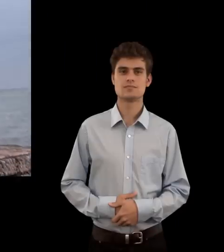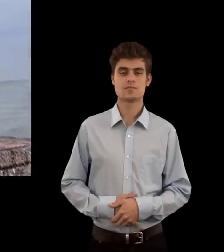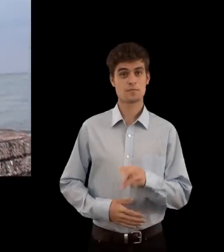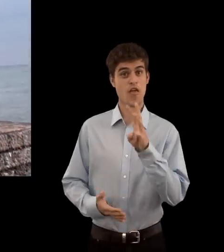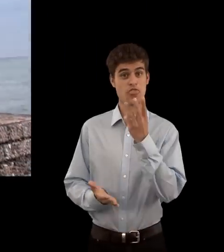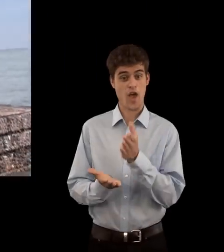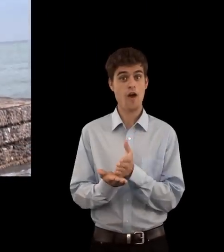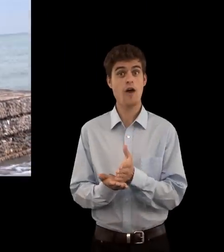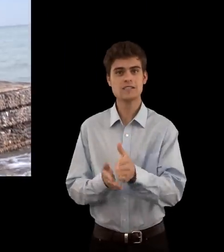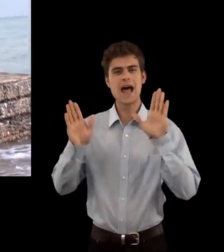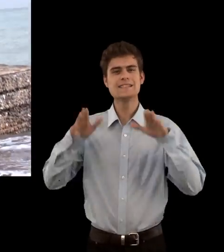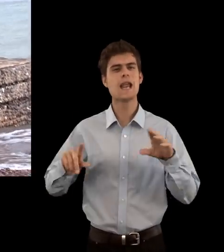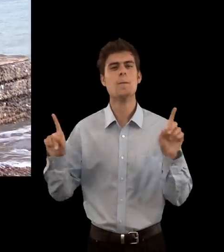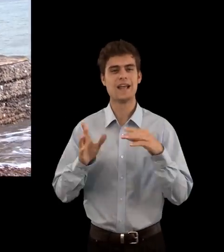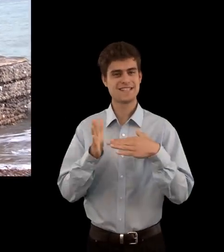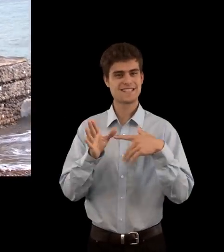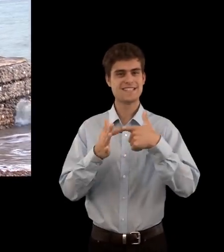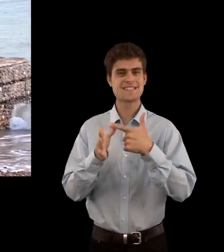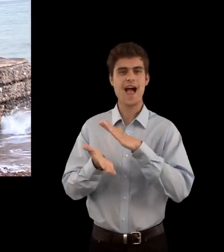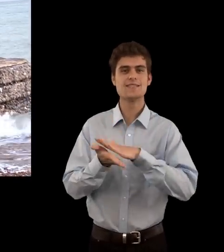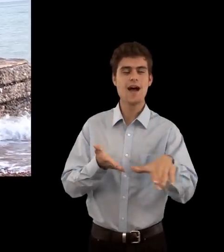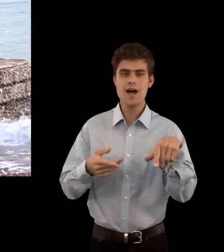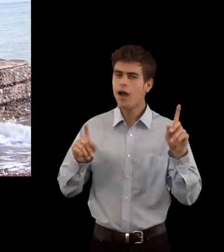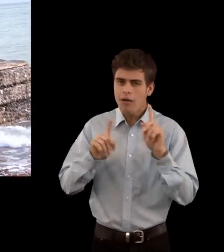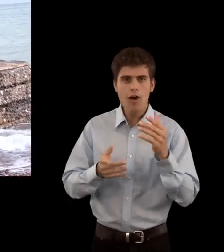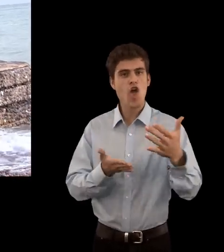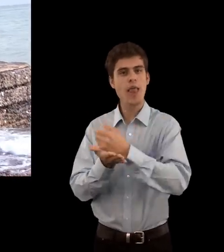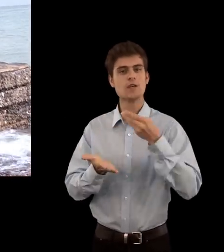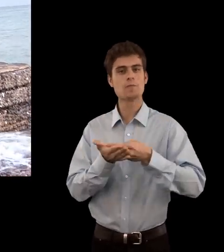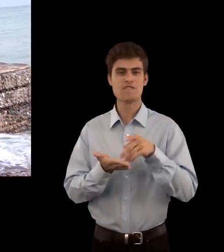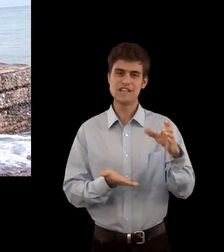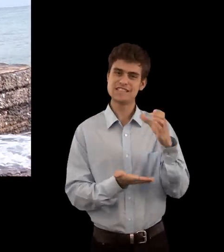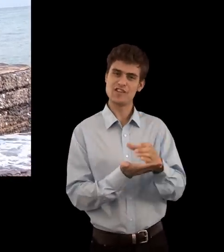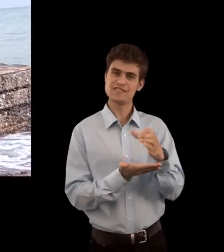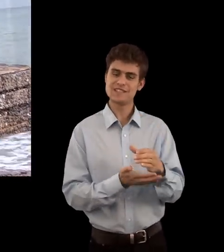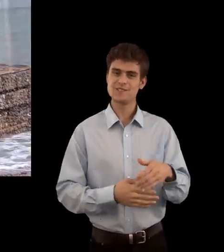The third pillar of Islam is Zakah, collecting money for charity.